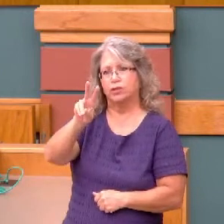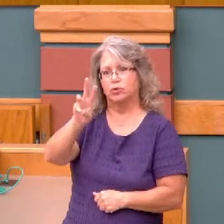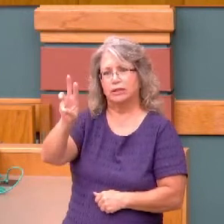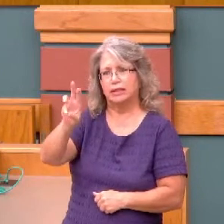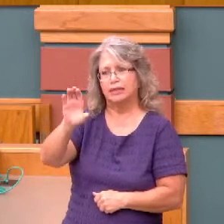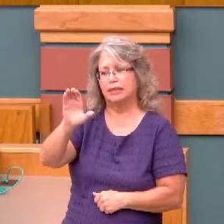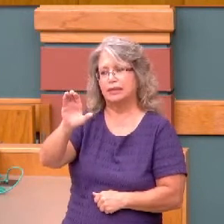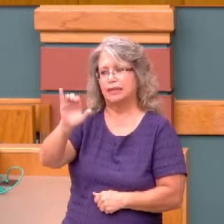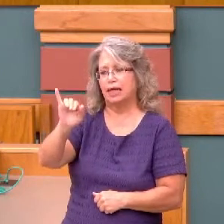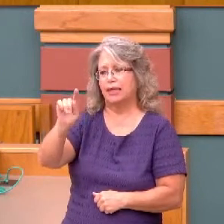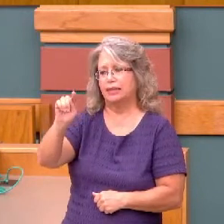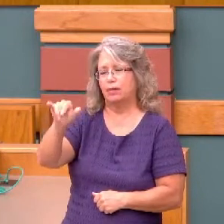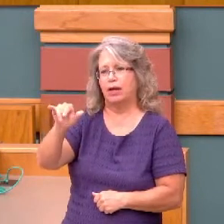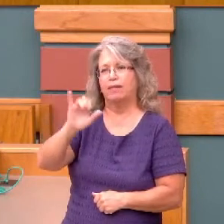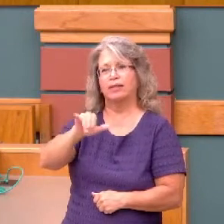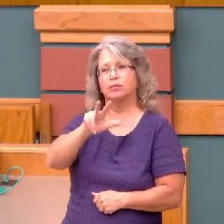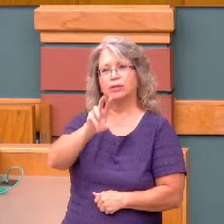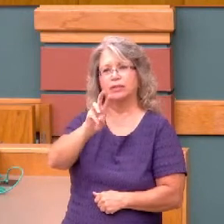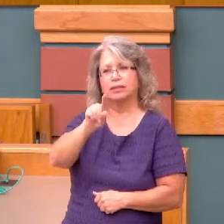361-826-CITY. That's